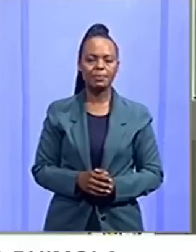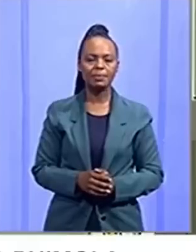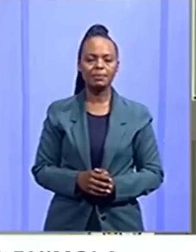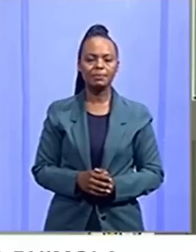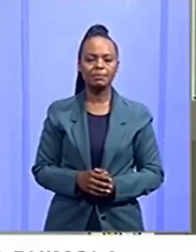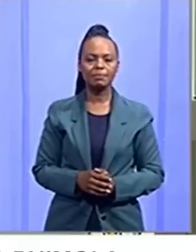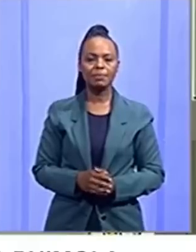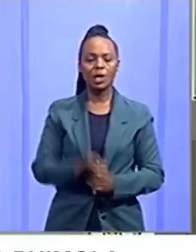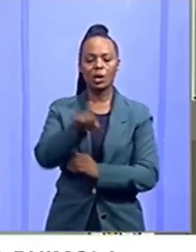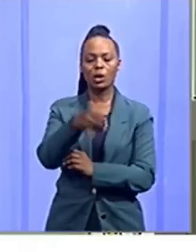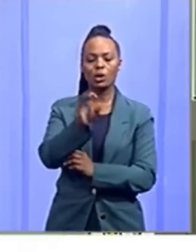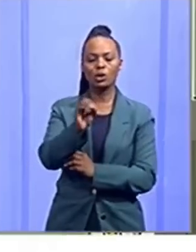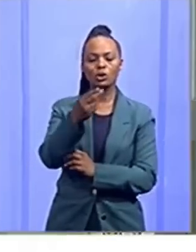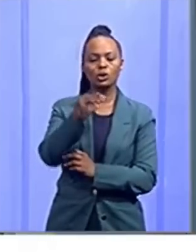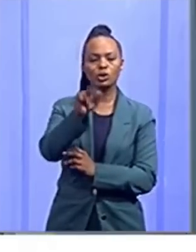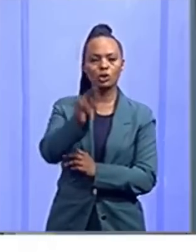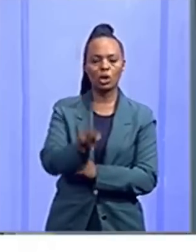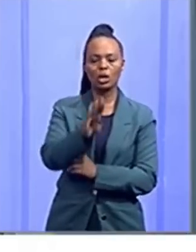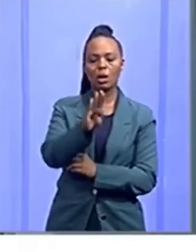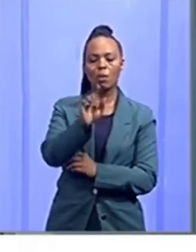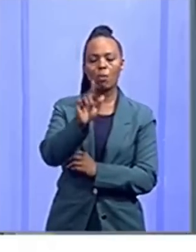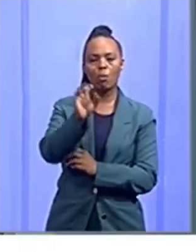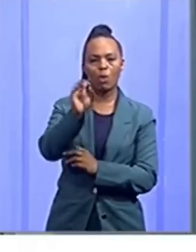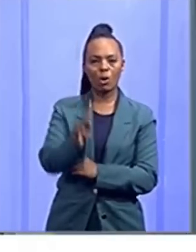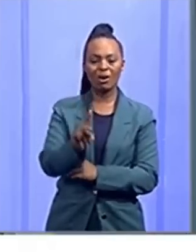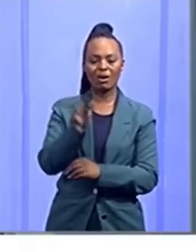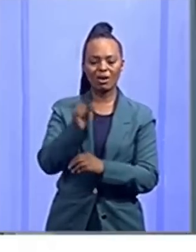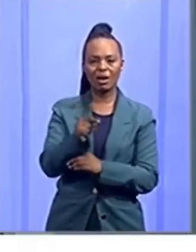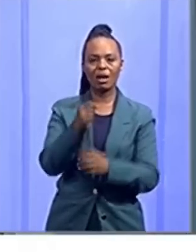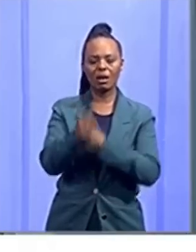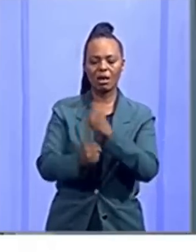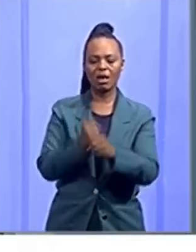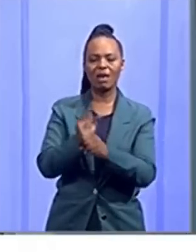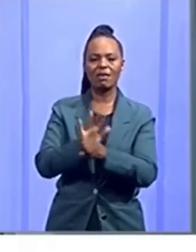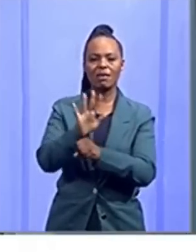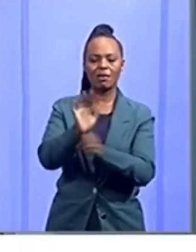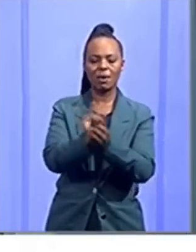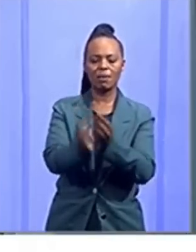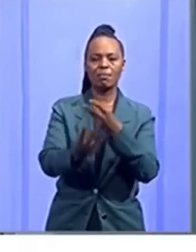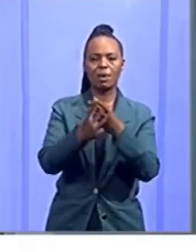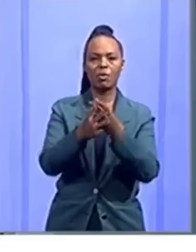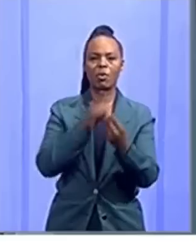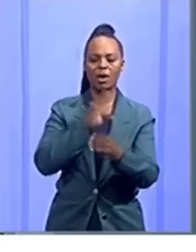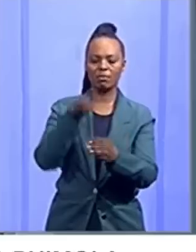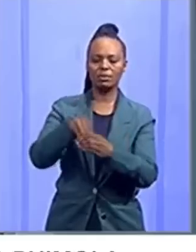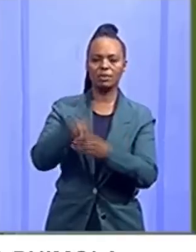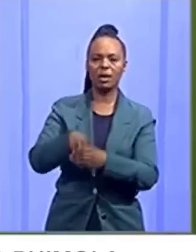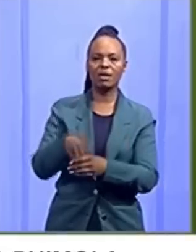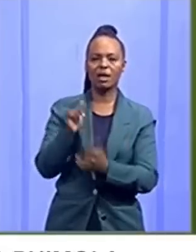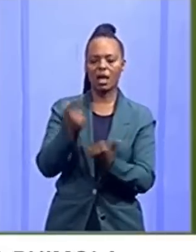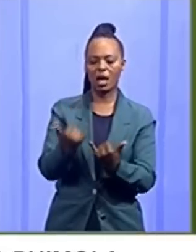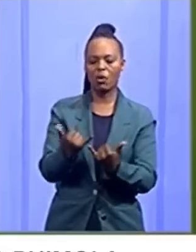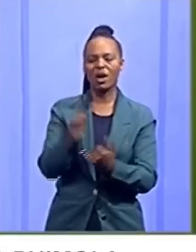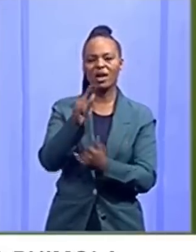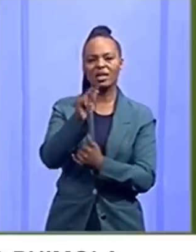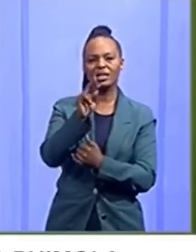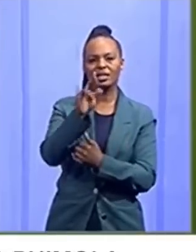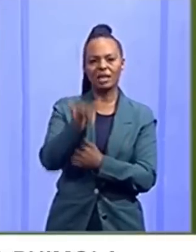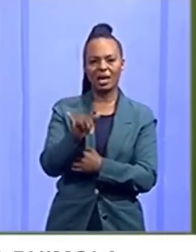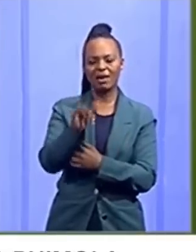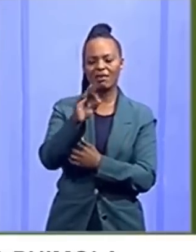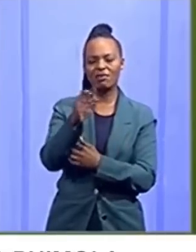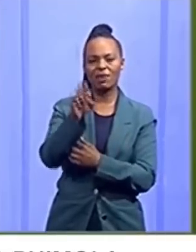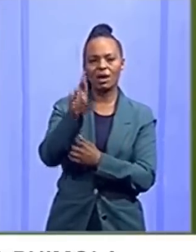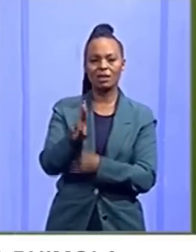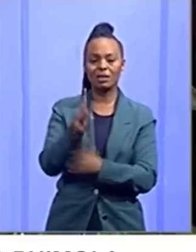John Block yo ga jaana o tlhailweng dingwaga di le 15 kwa kgolegelong ka ntlha ya seabe sa gagwe mo kgetseng ya trifecta o ne a tlhageletse kwa